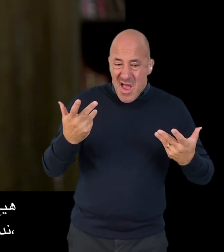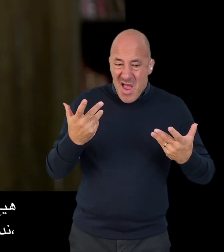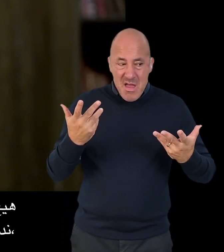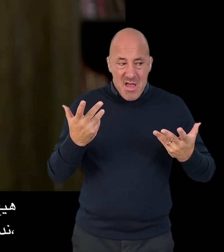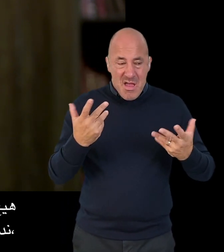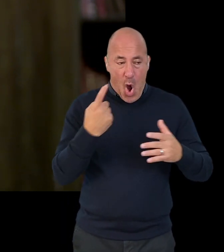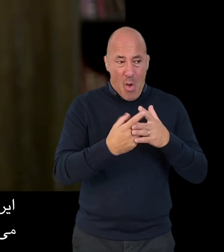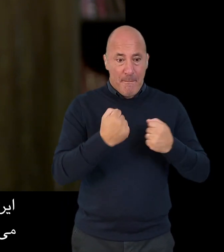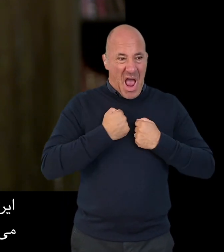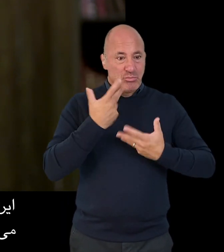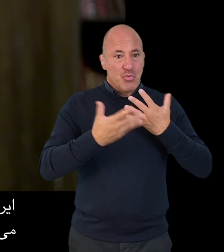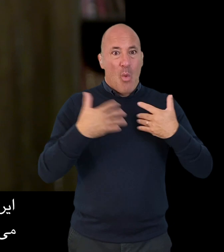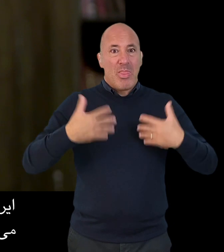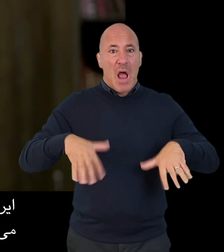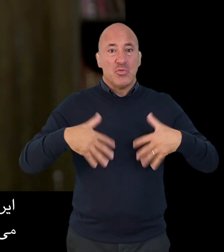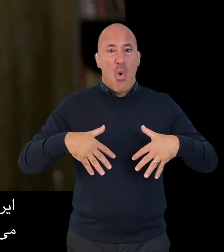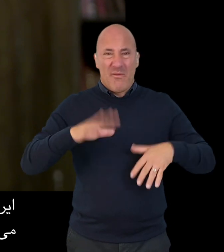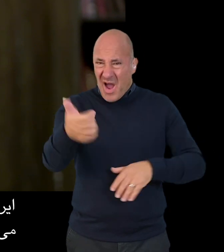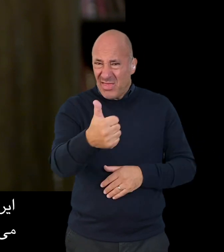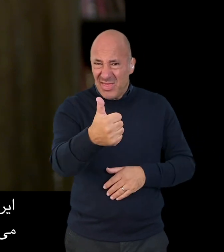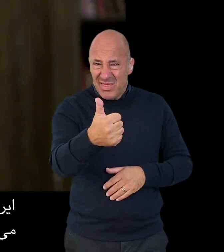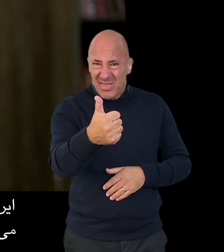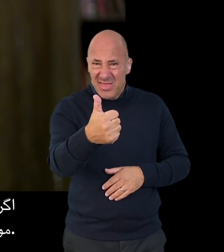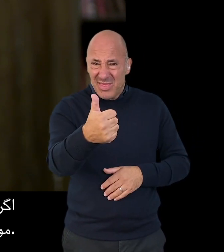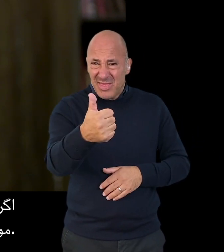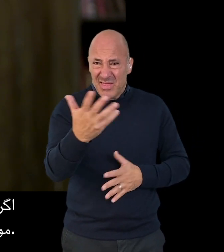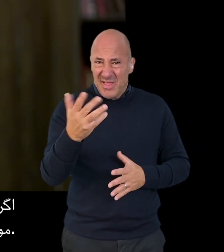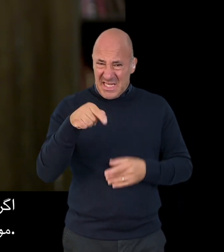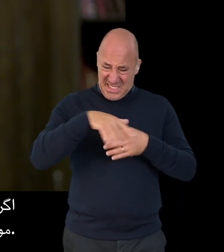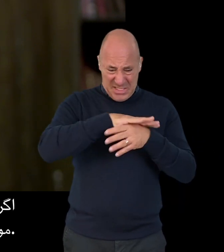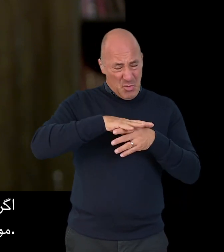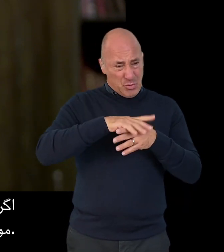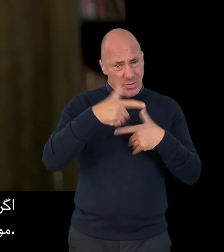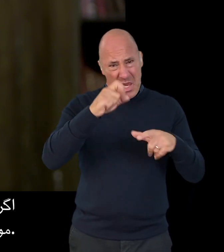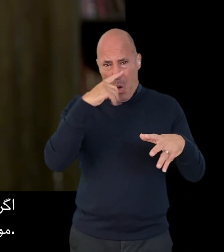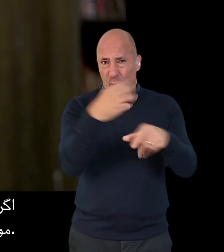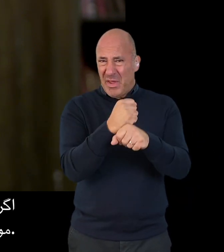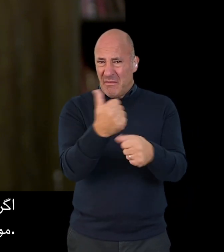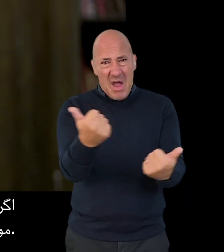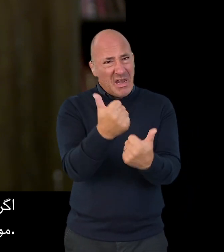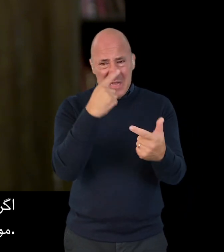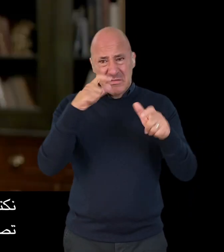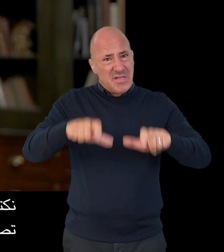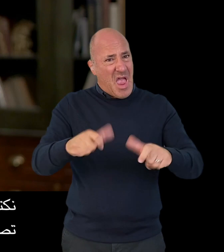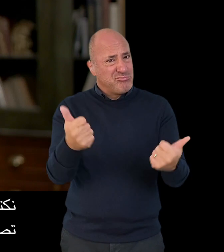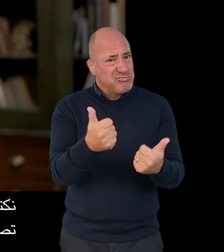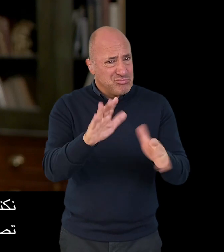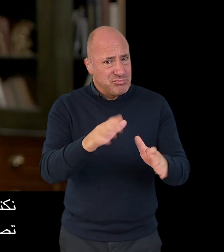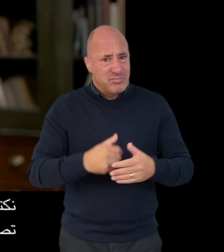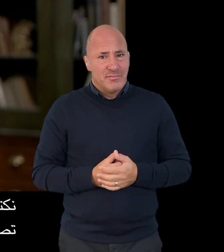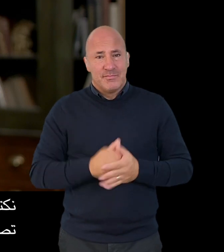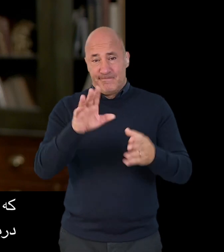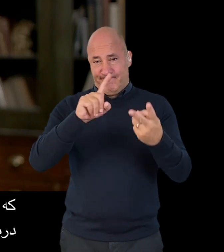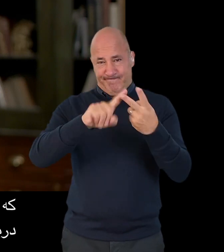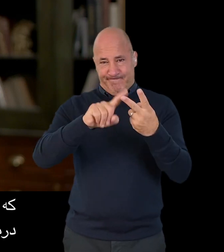own story, that's okay. You can still win your case if that's the situation that you face. The other thing that I want